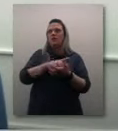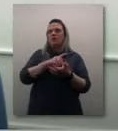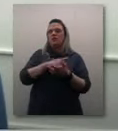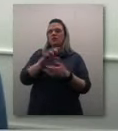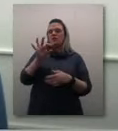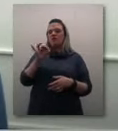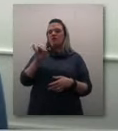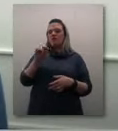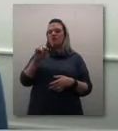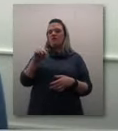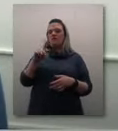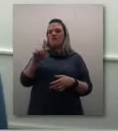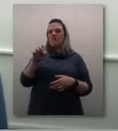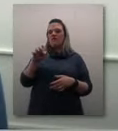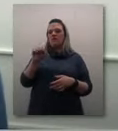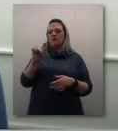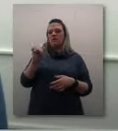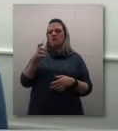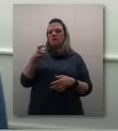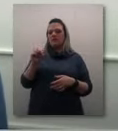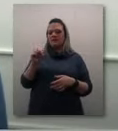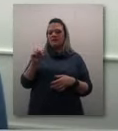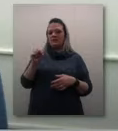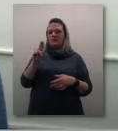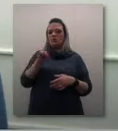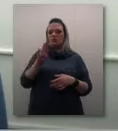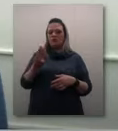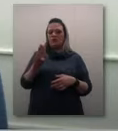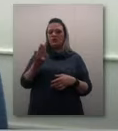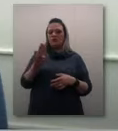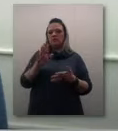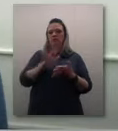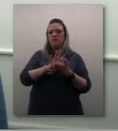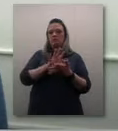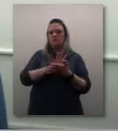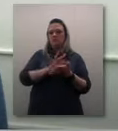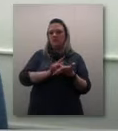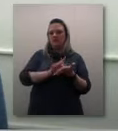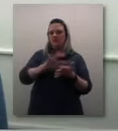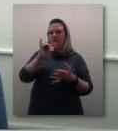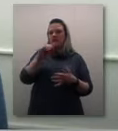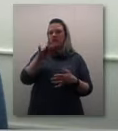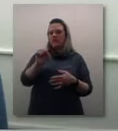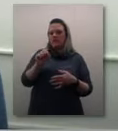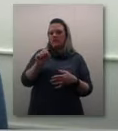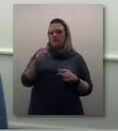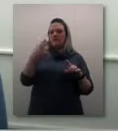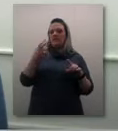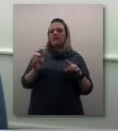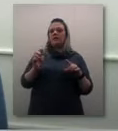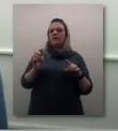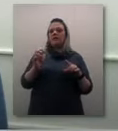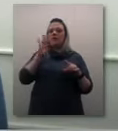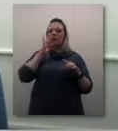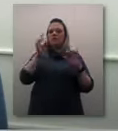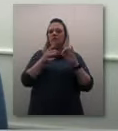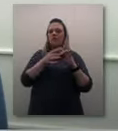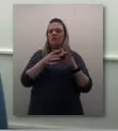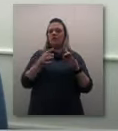and from the University of Buffalo Jacobs School of Medicine, and he is going to be